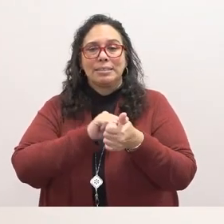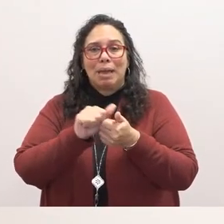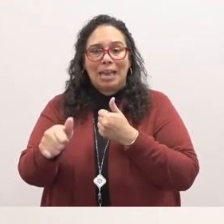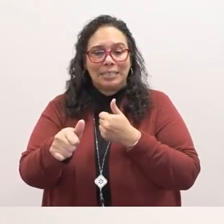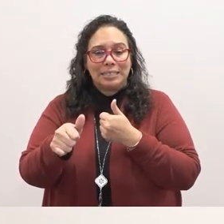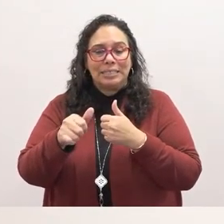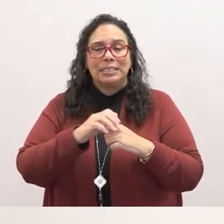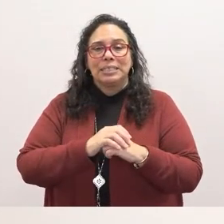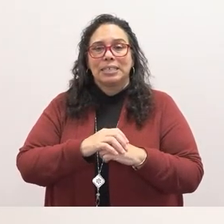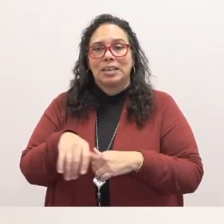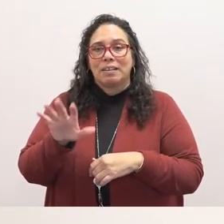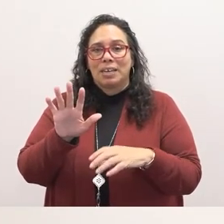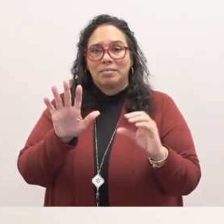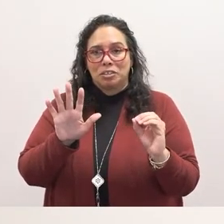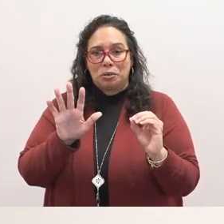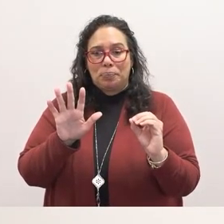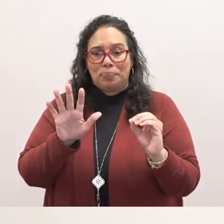passes 5-0.